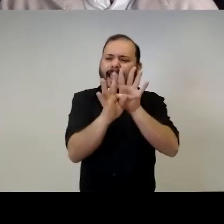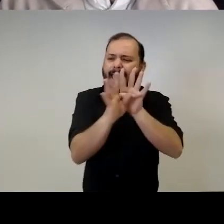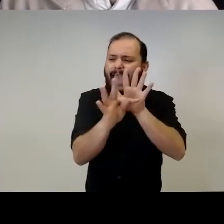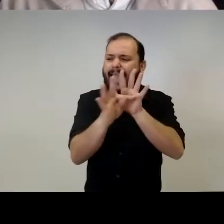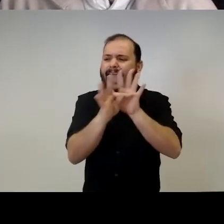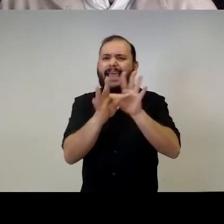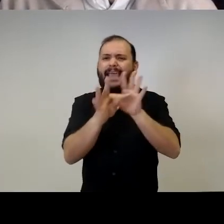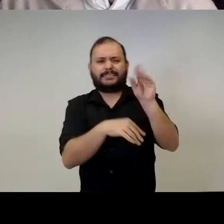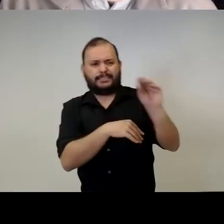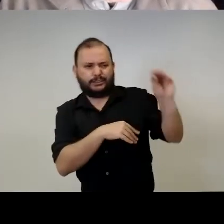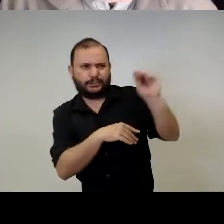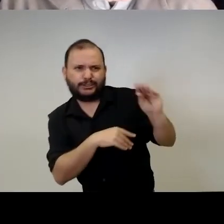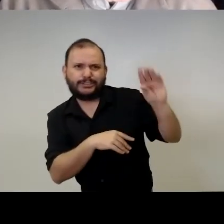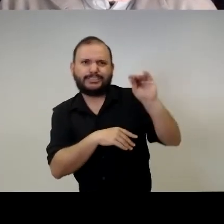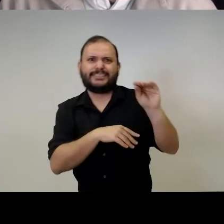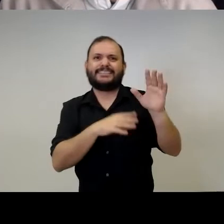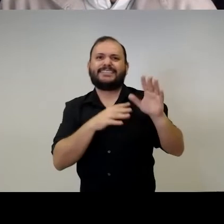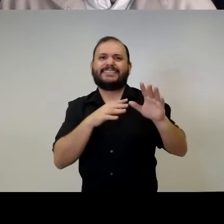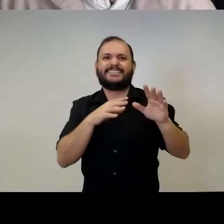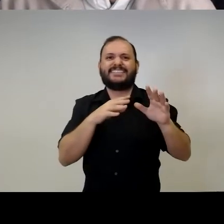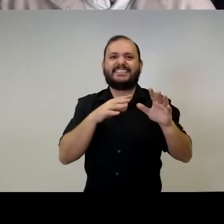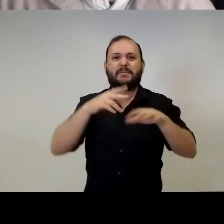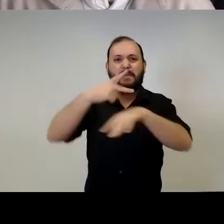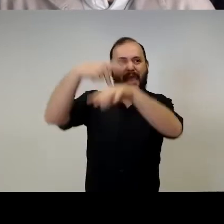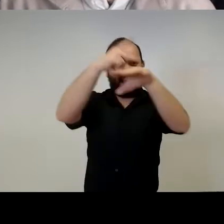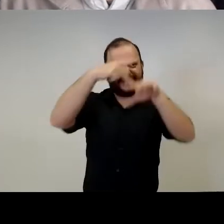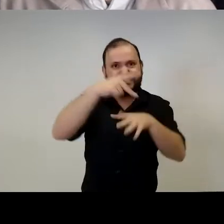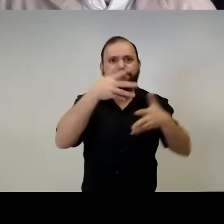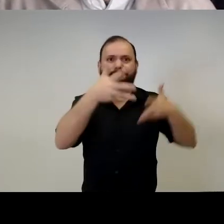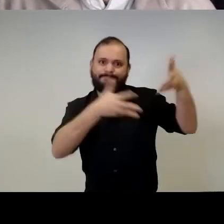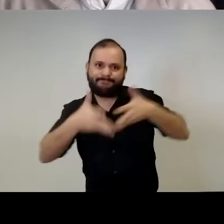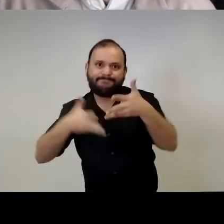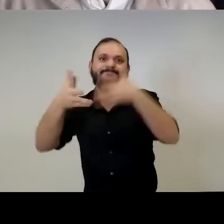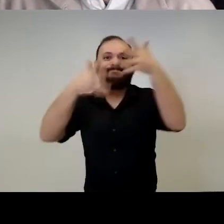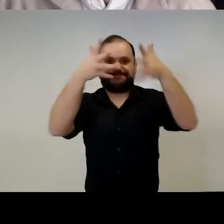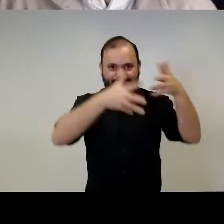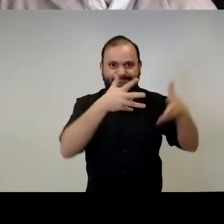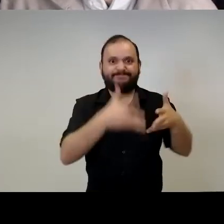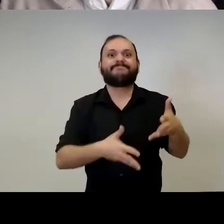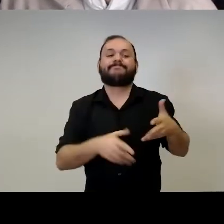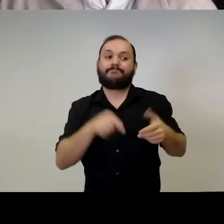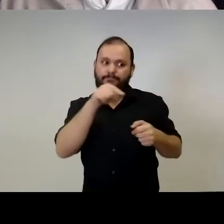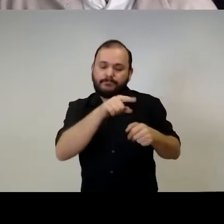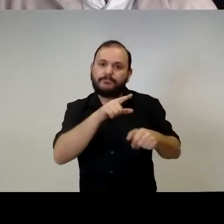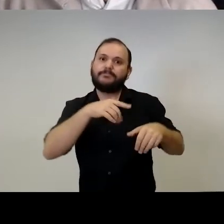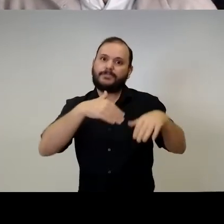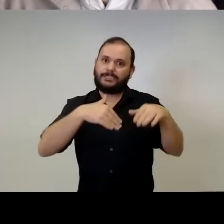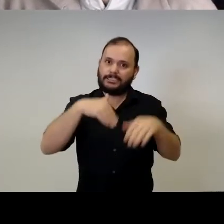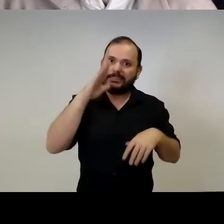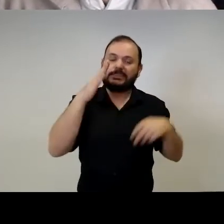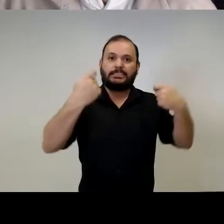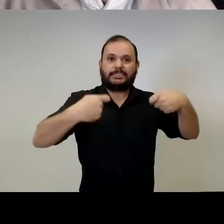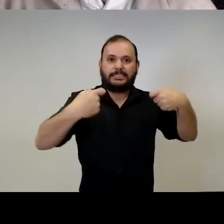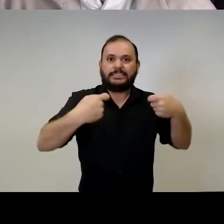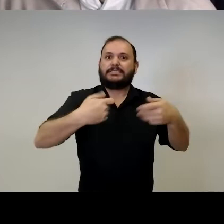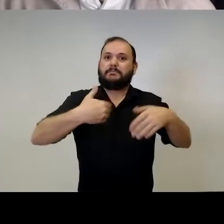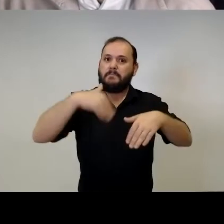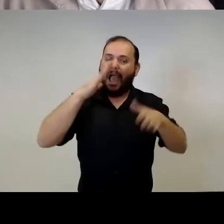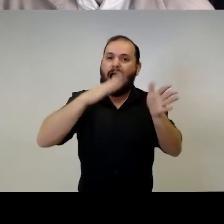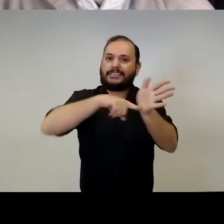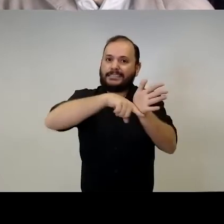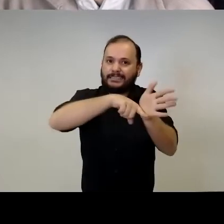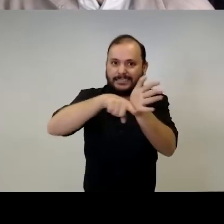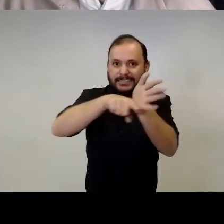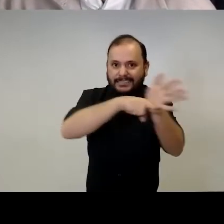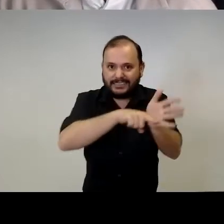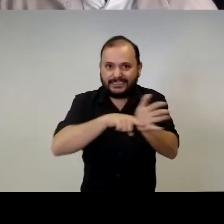international sign language. Very, very interesting, which deserves a lot of studies. But even without looking